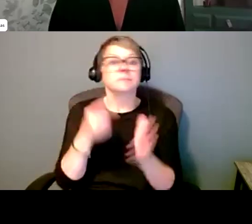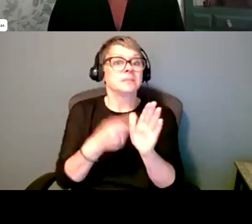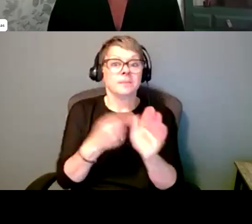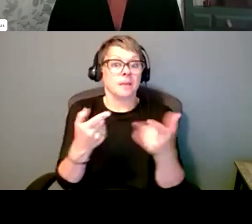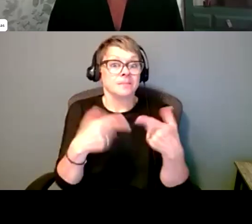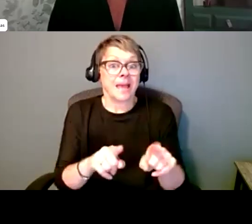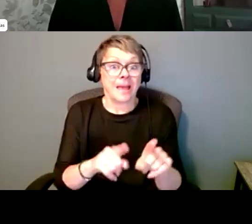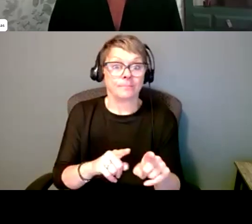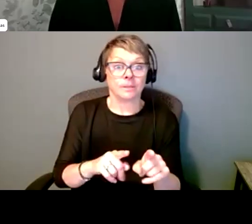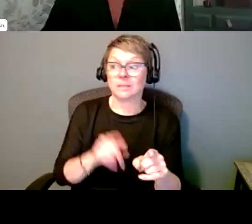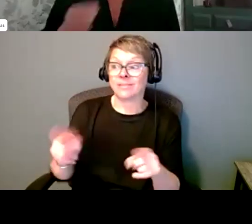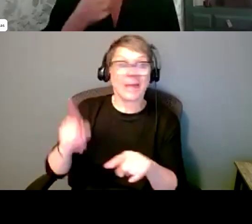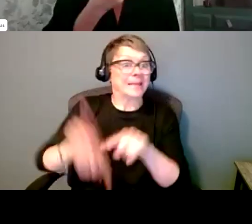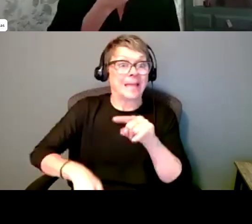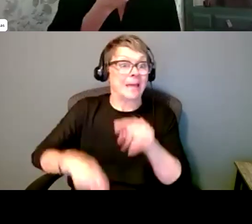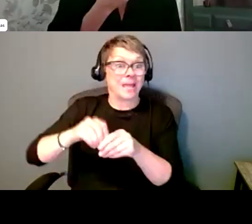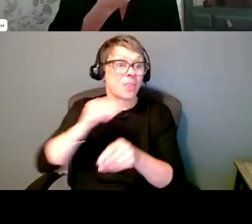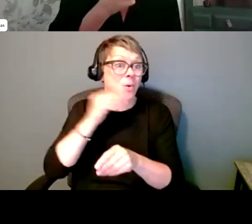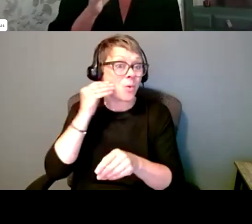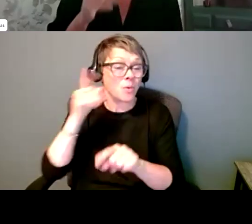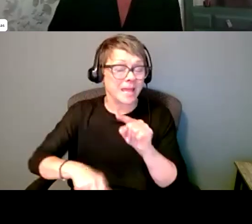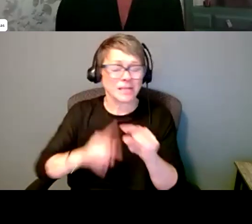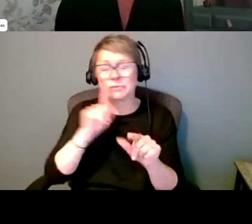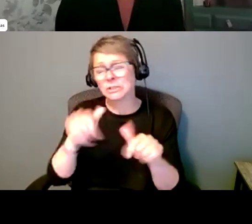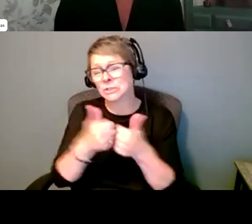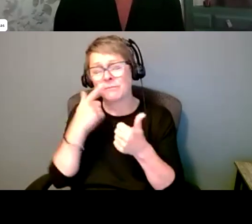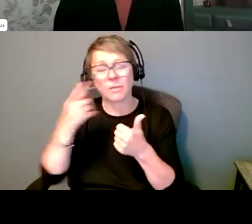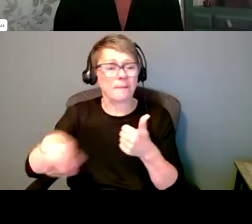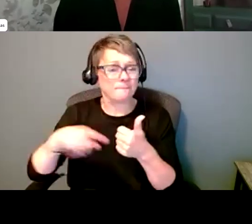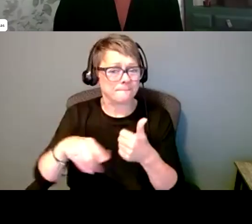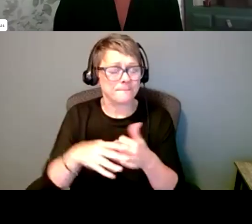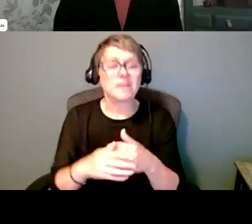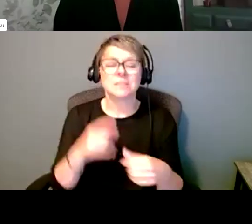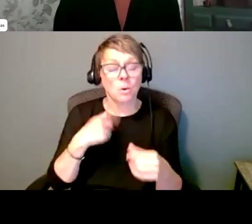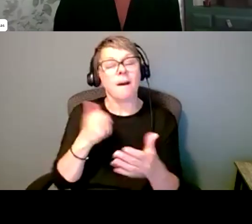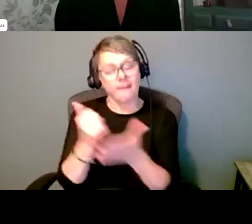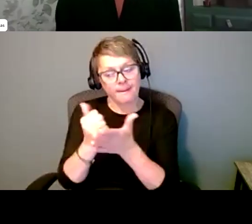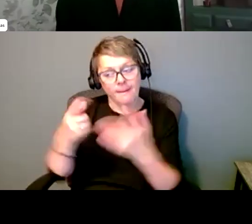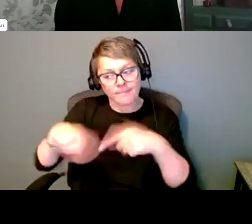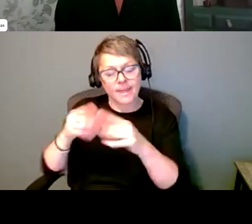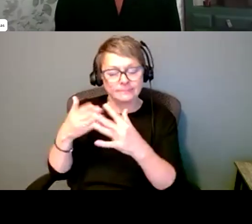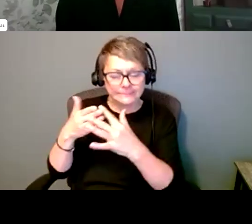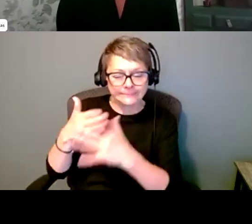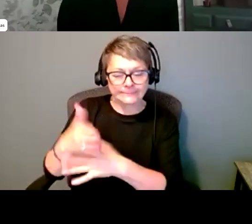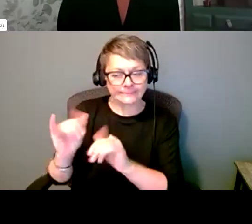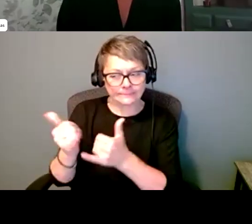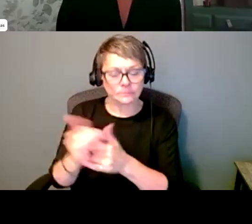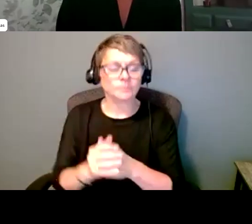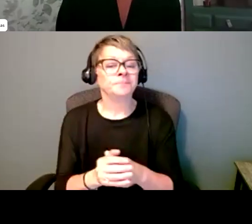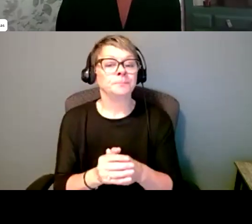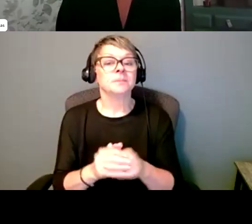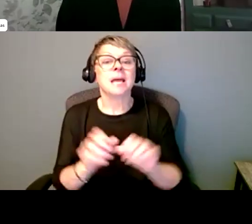to not be in the home, and that's really challenging. So I get to kind of navigate through that too with them.